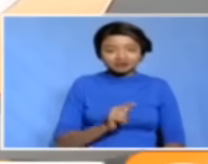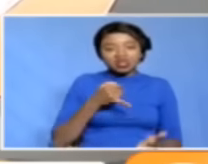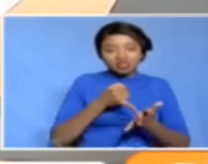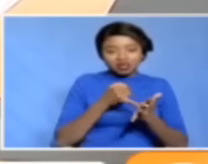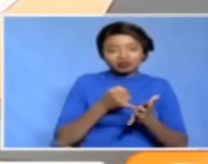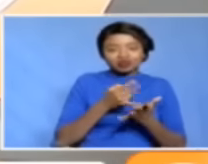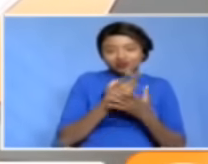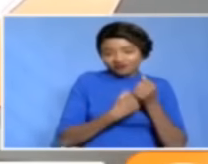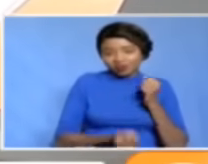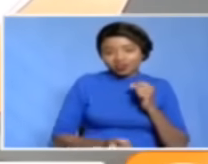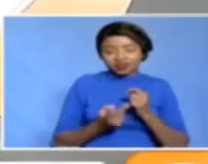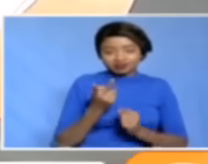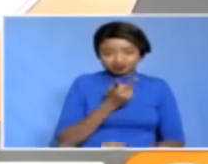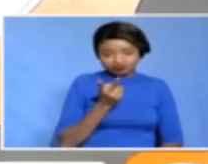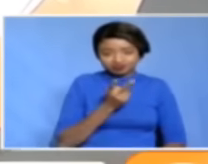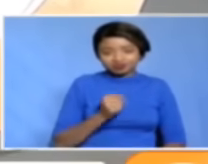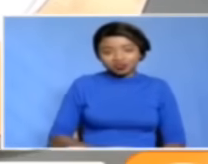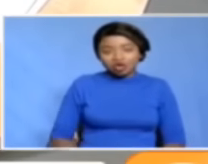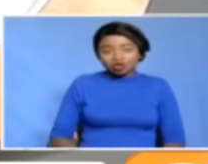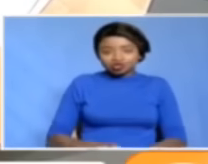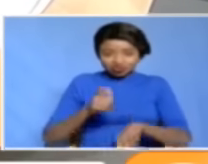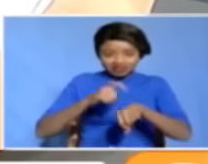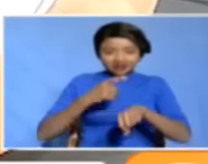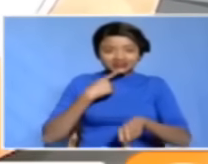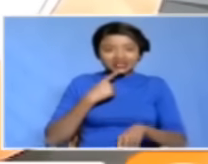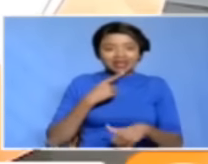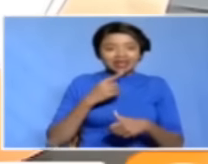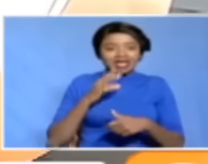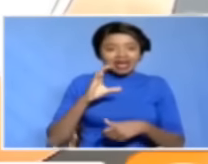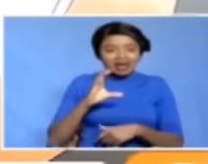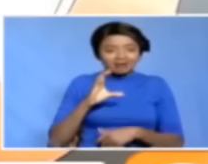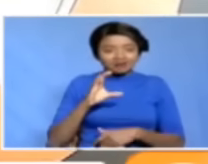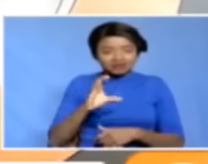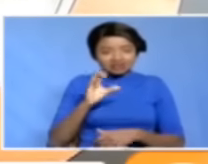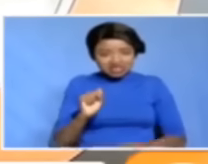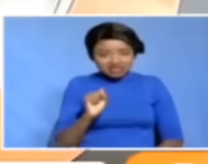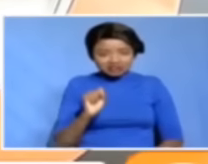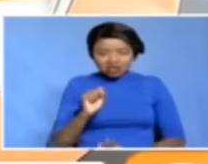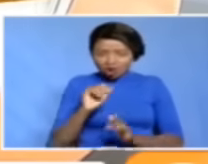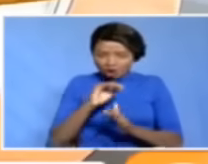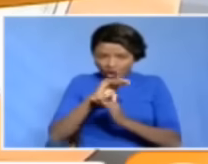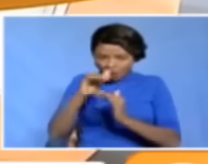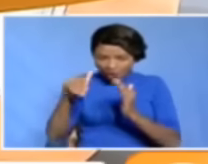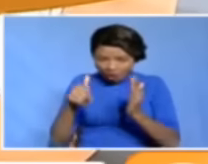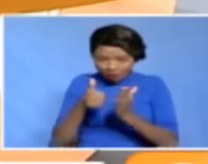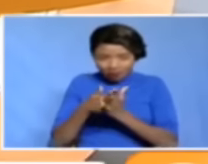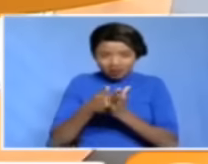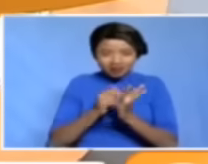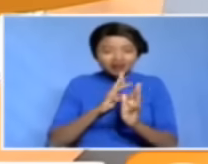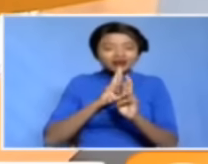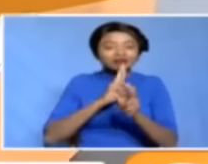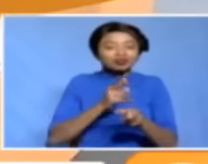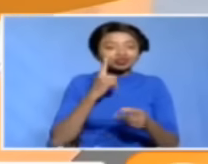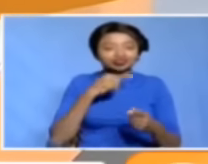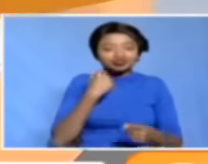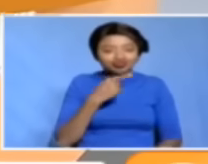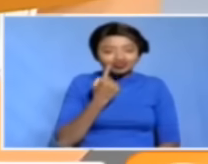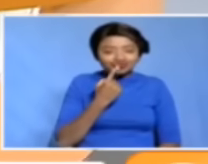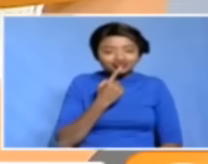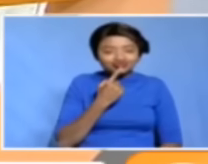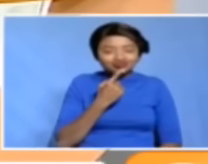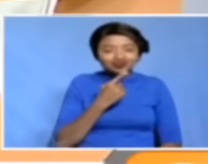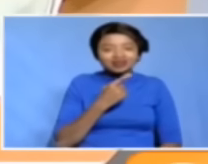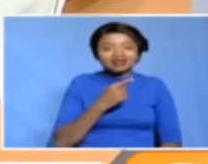Okay. So when they say Cabinet Secretaries, all of them, everybody reports to the Cabinet Secretary Interior, who now reports